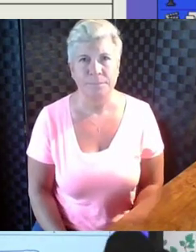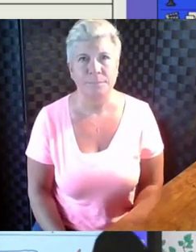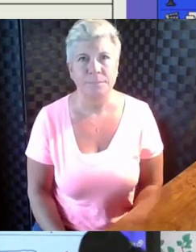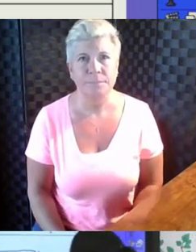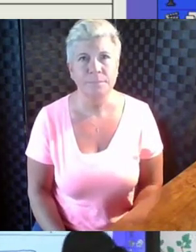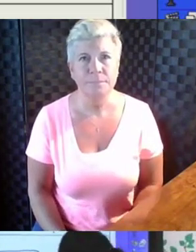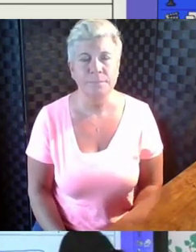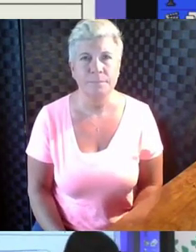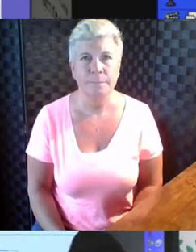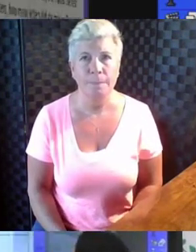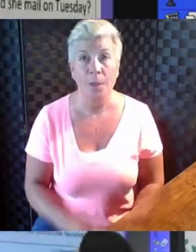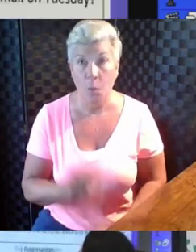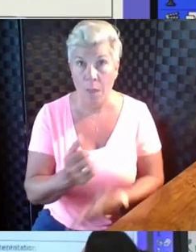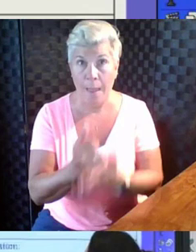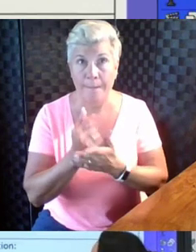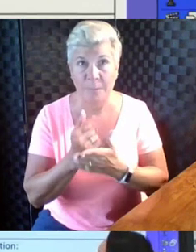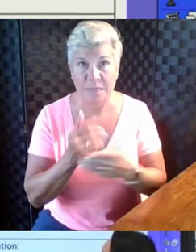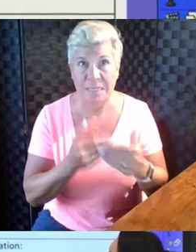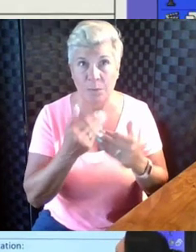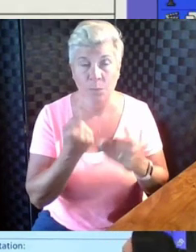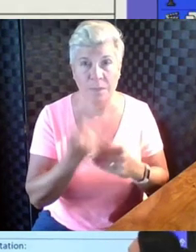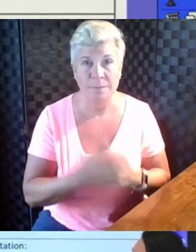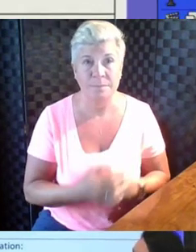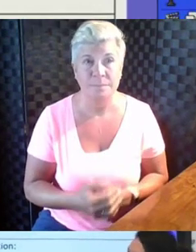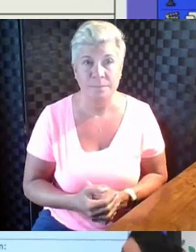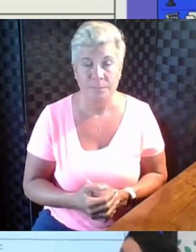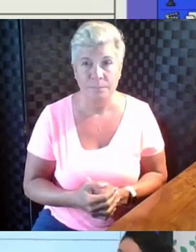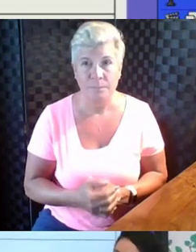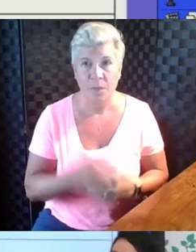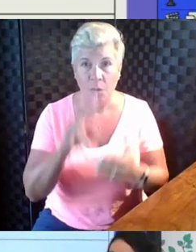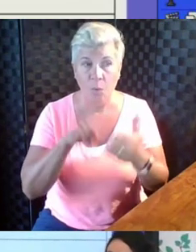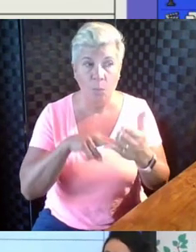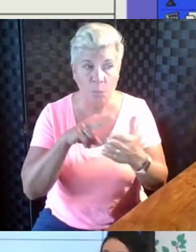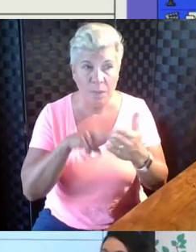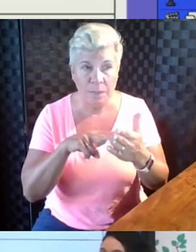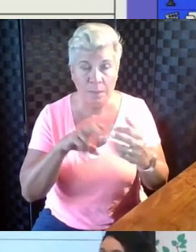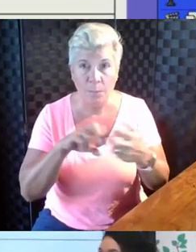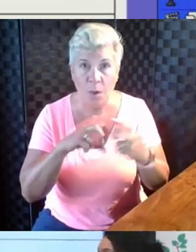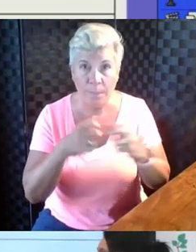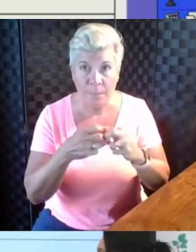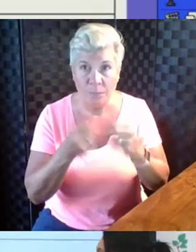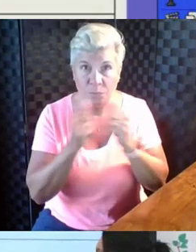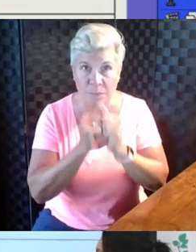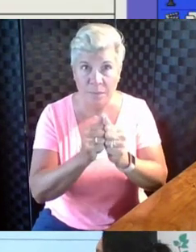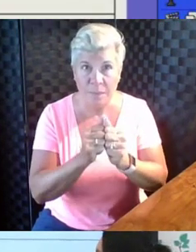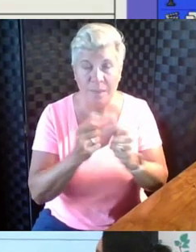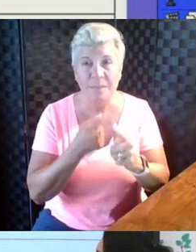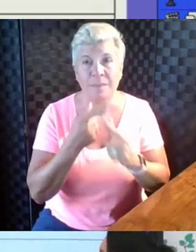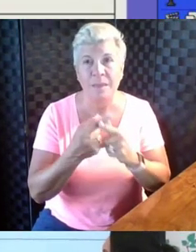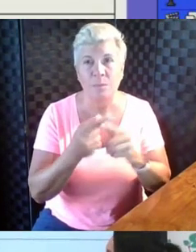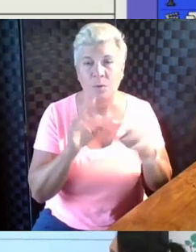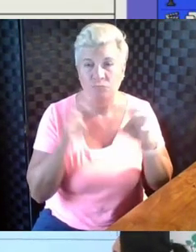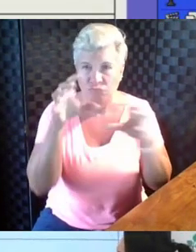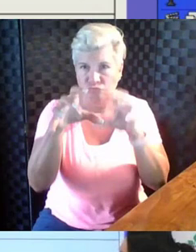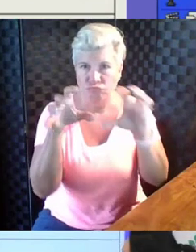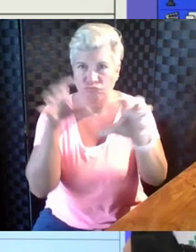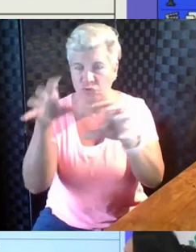All right, I'm going to have you help me with this next one. I'm going to read the problem all together, and then we're going to chunk